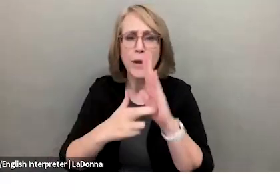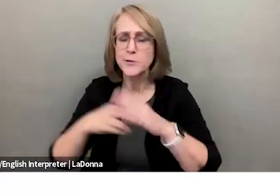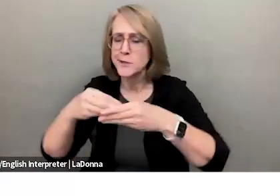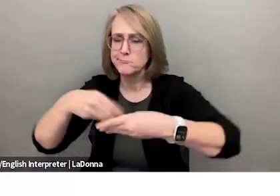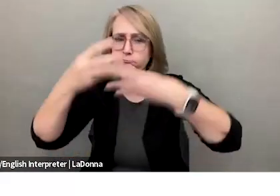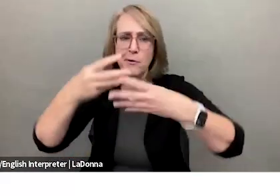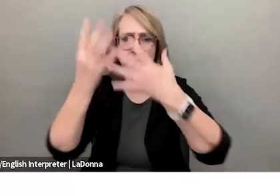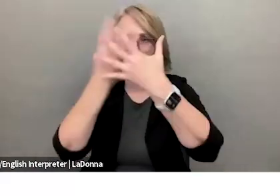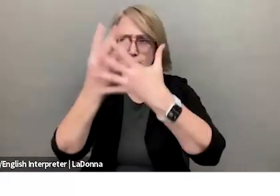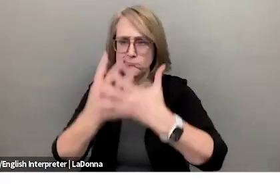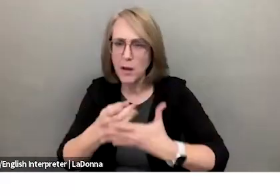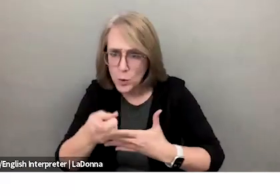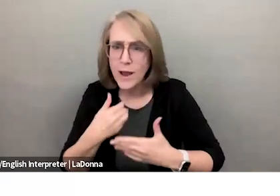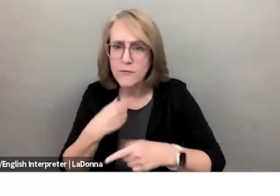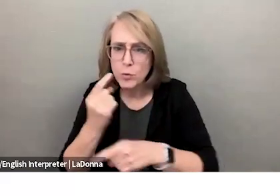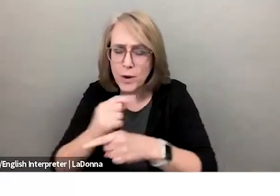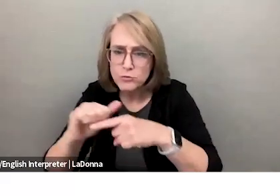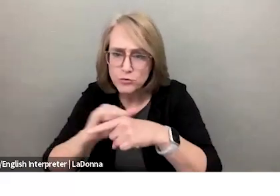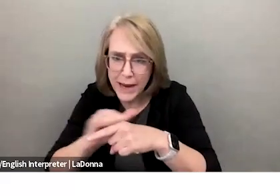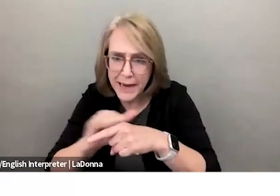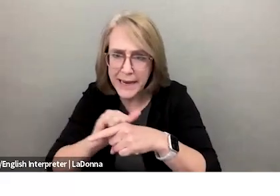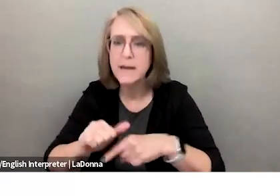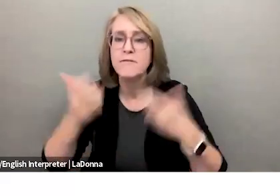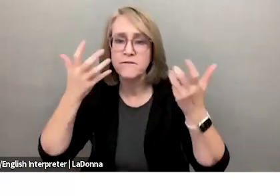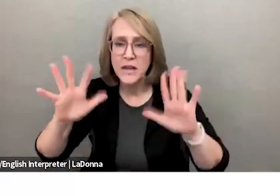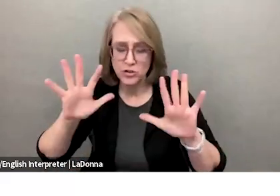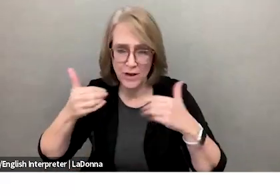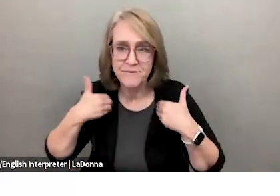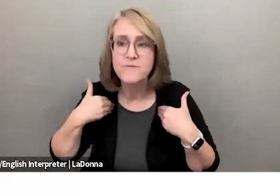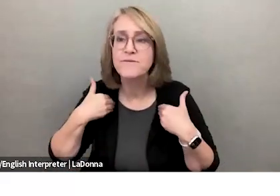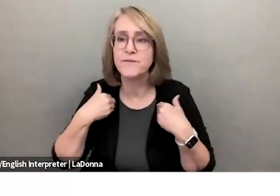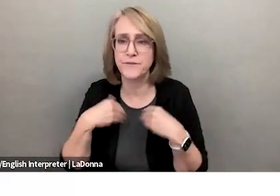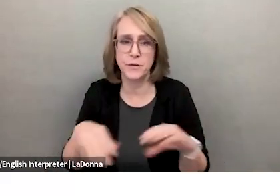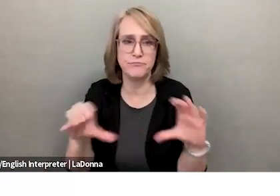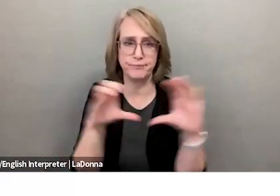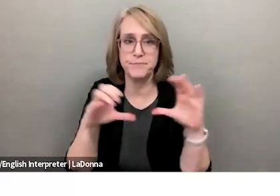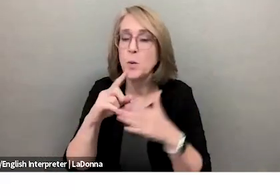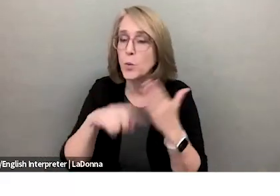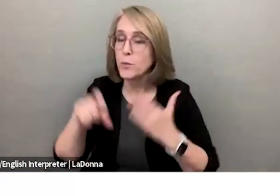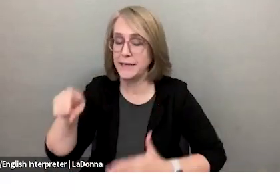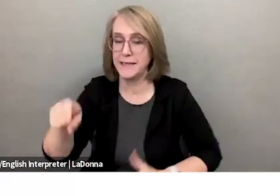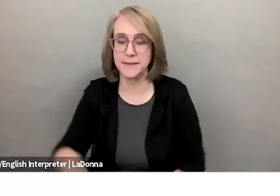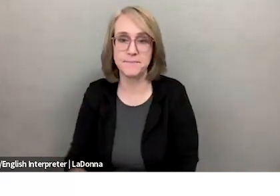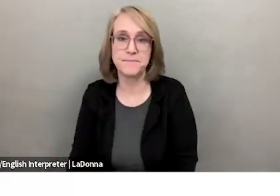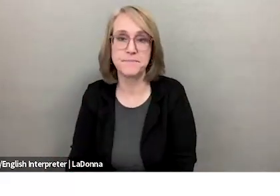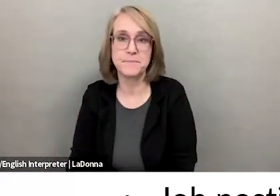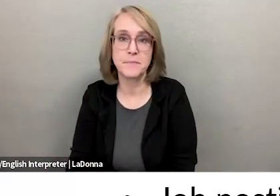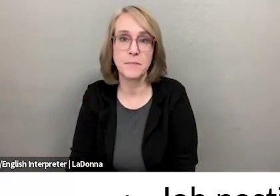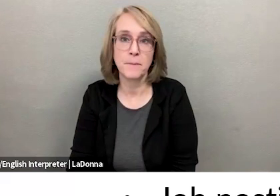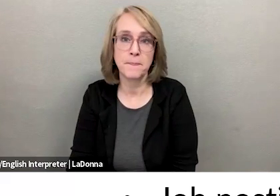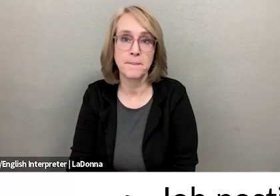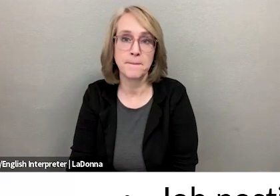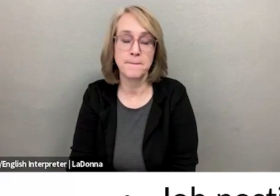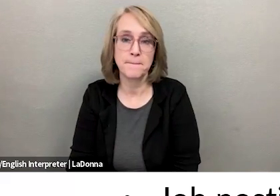sure that this person has the training that they're looking for and the skills that they need. Next, please.